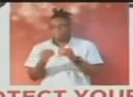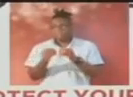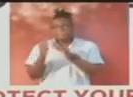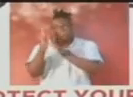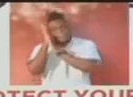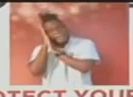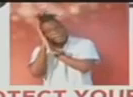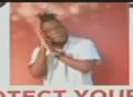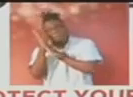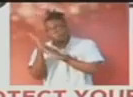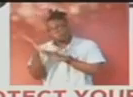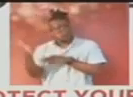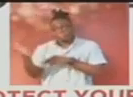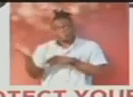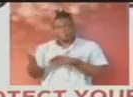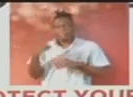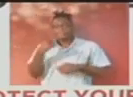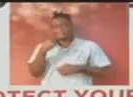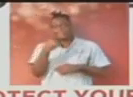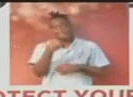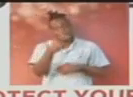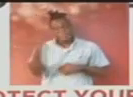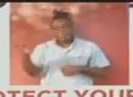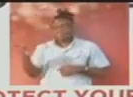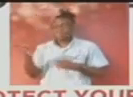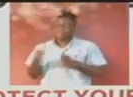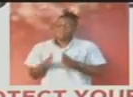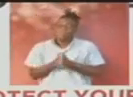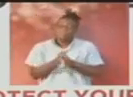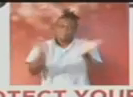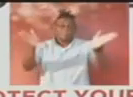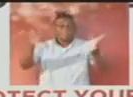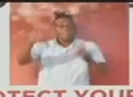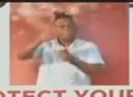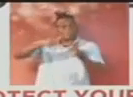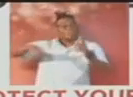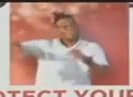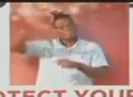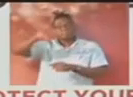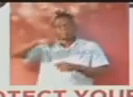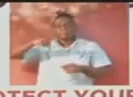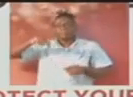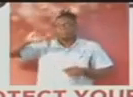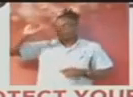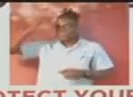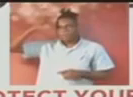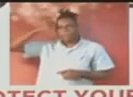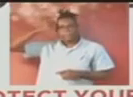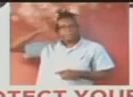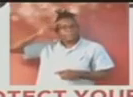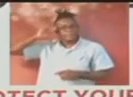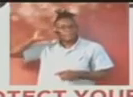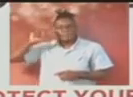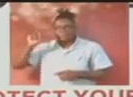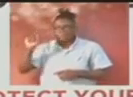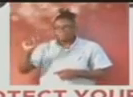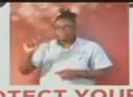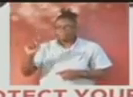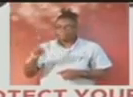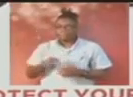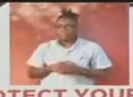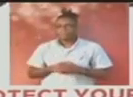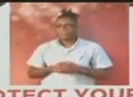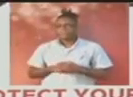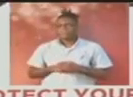to inform the public that the U.S. government has, in fact, donated 2 field hospitals, each of them having a